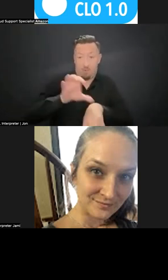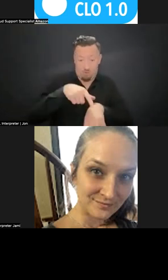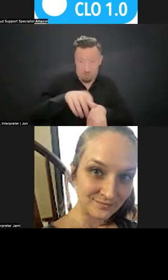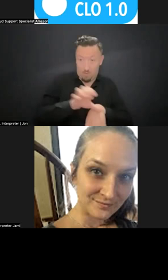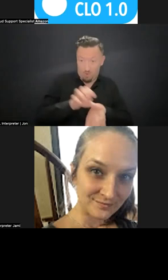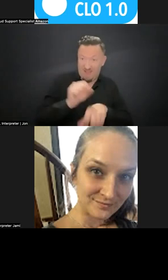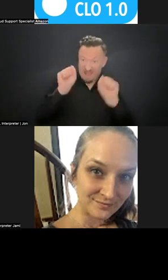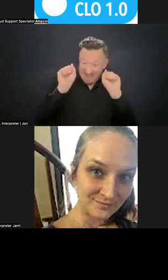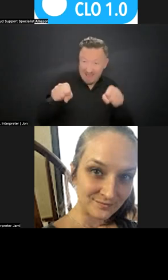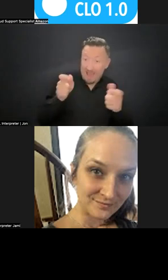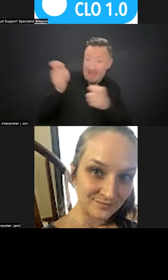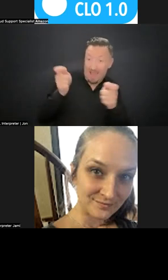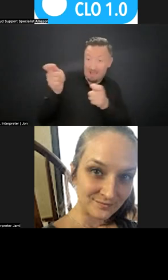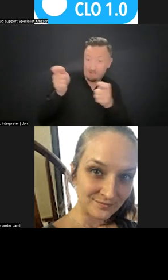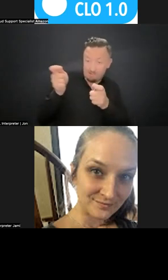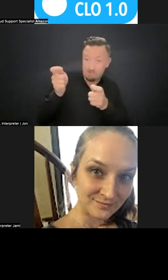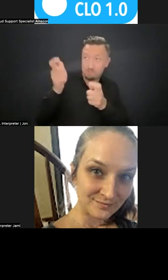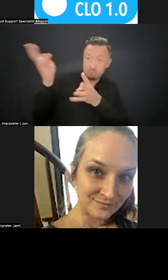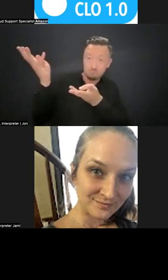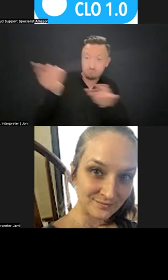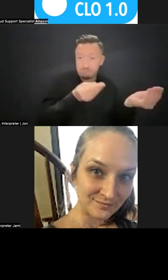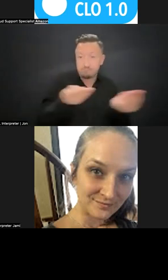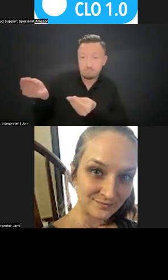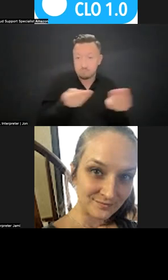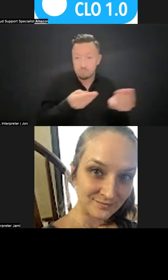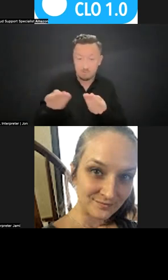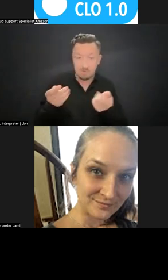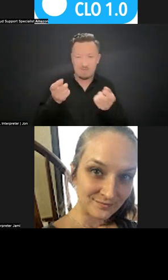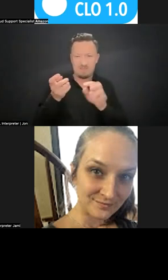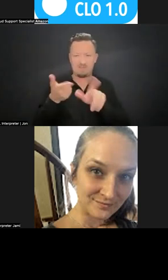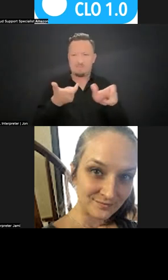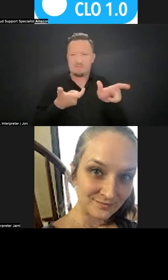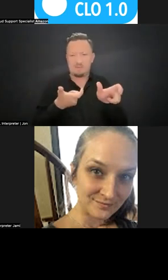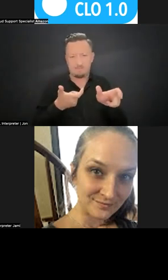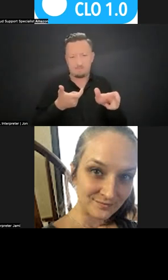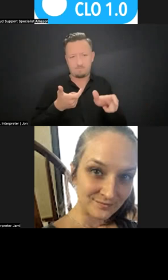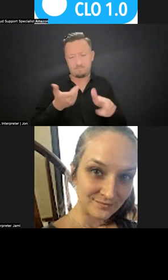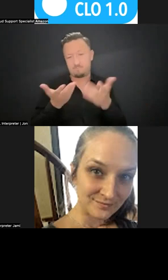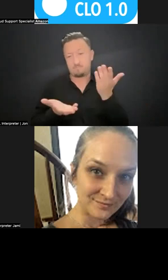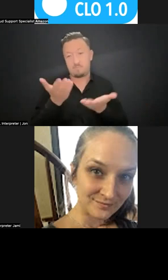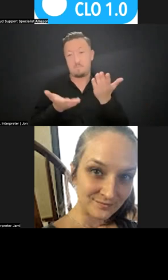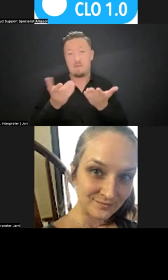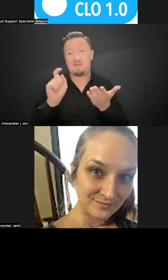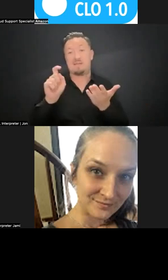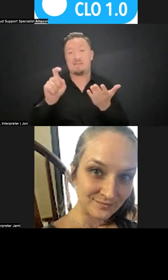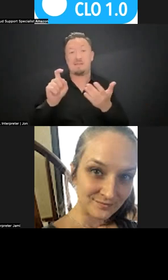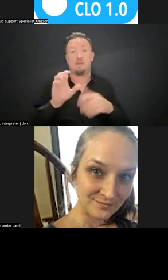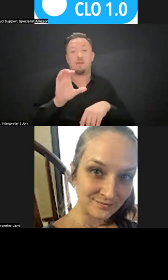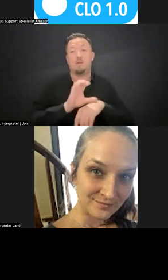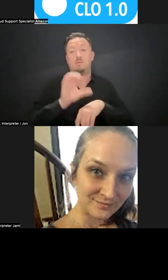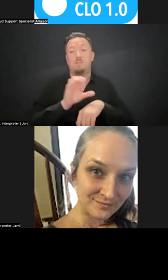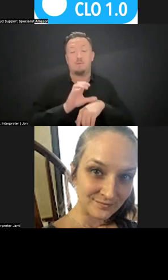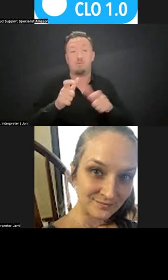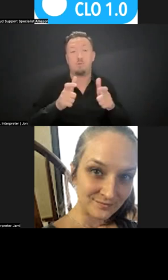the computer is sending the data on? And that's, so we might need large computers, small computers, or series